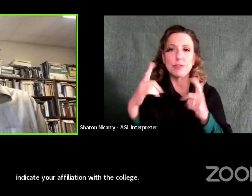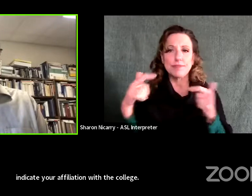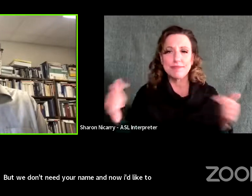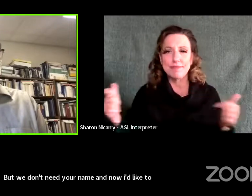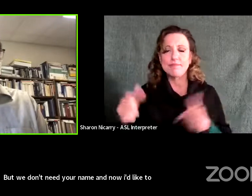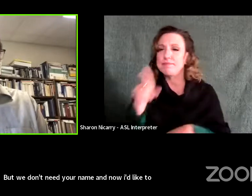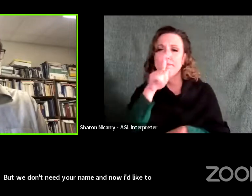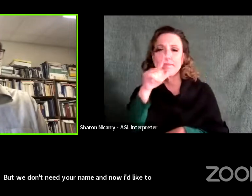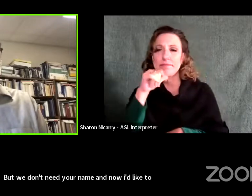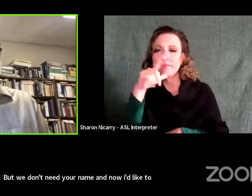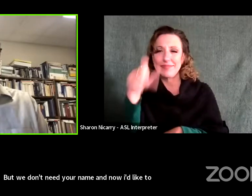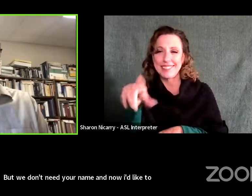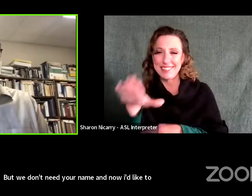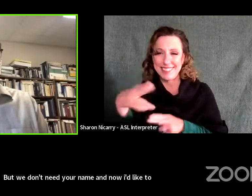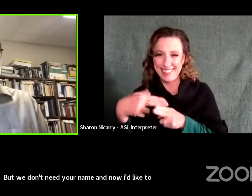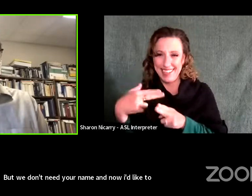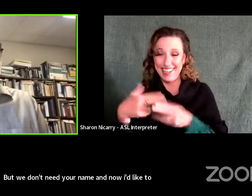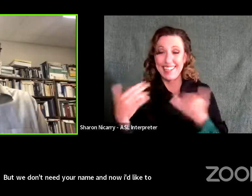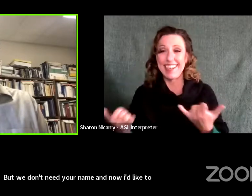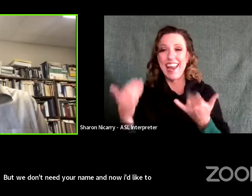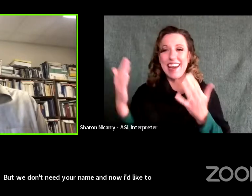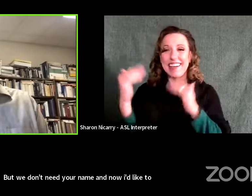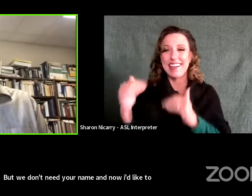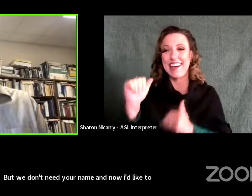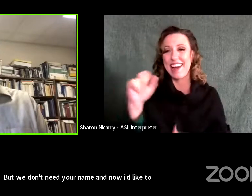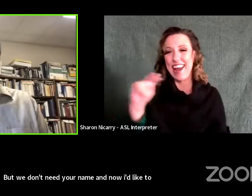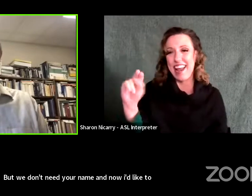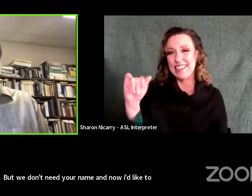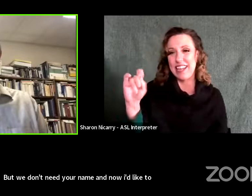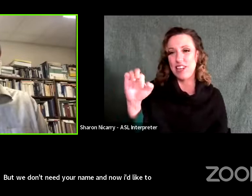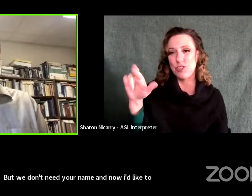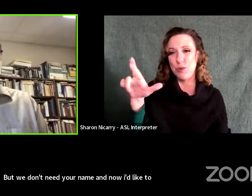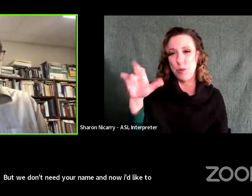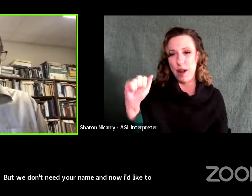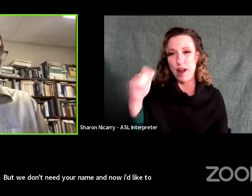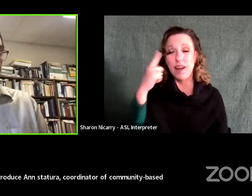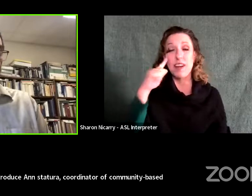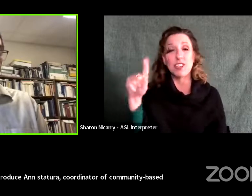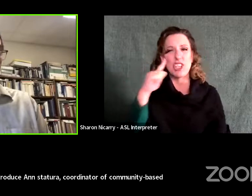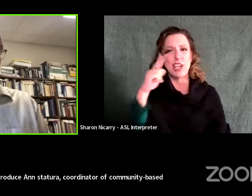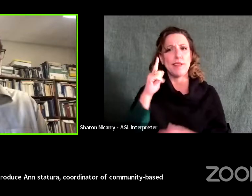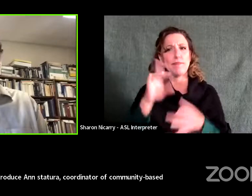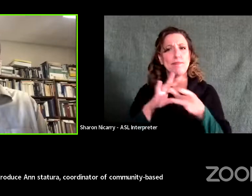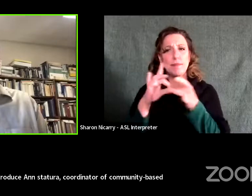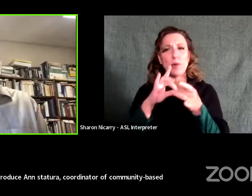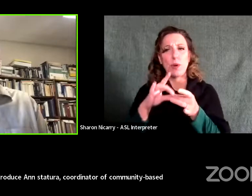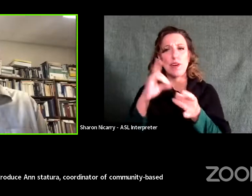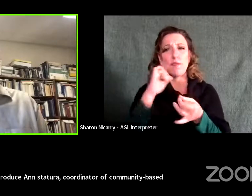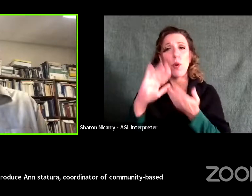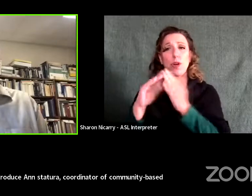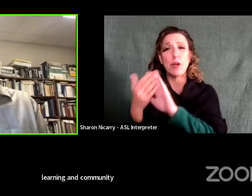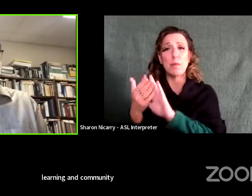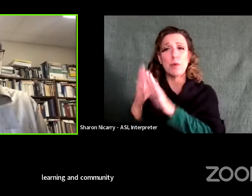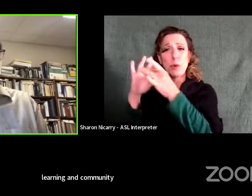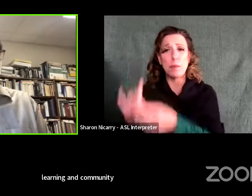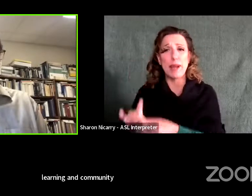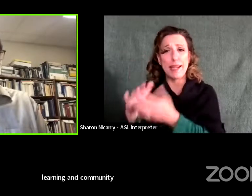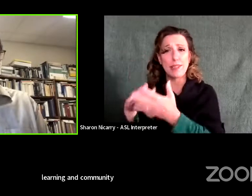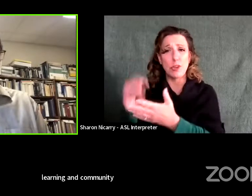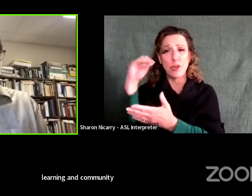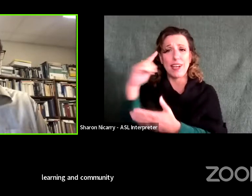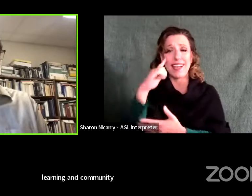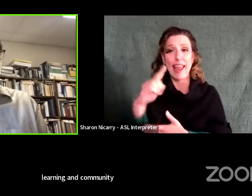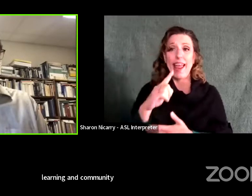to introduce Ann Statura, Coordinator of Community-Based Learning and Community Outreach in the FNM